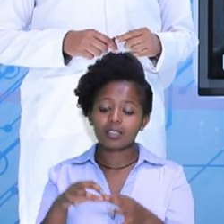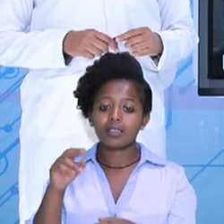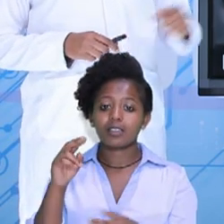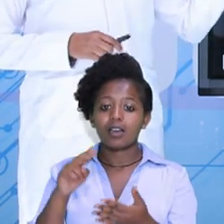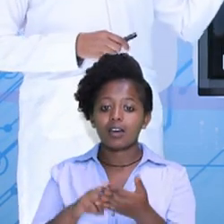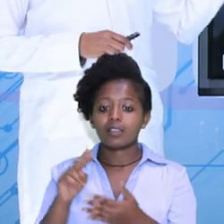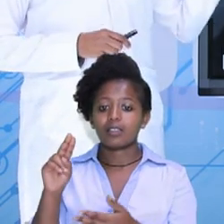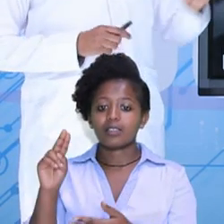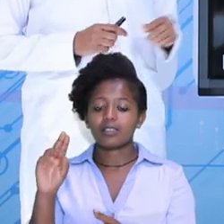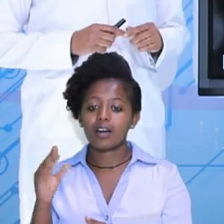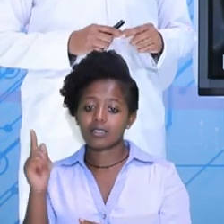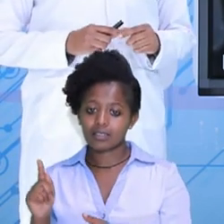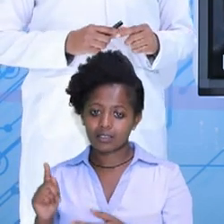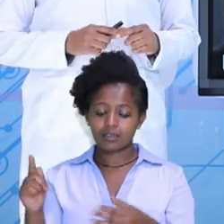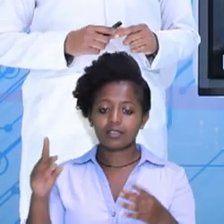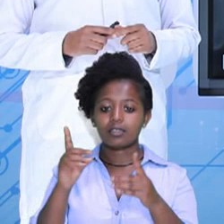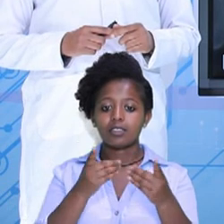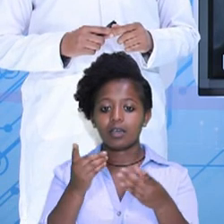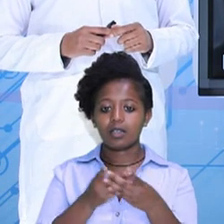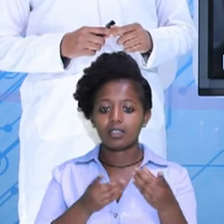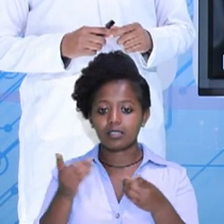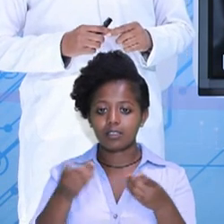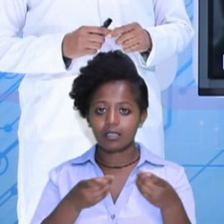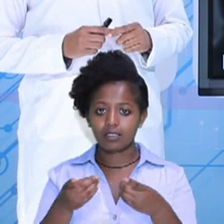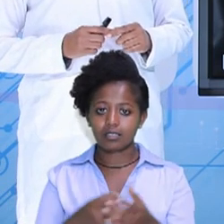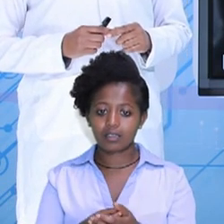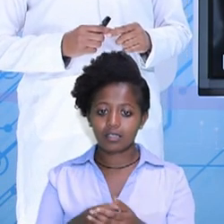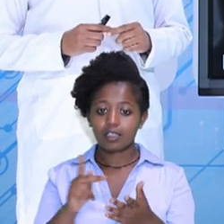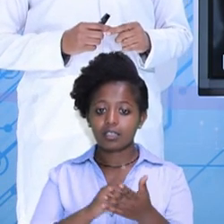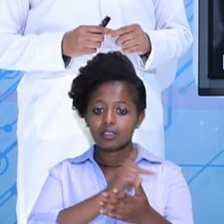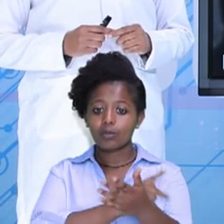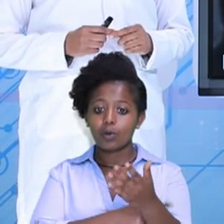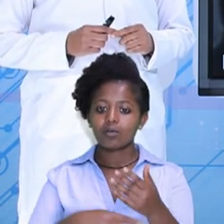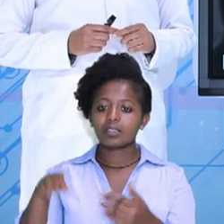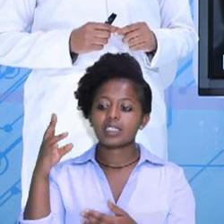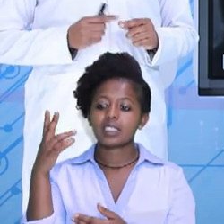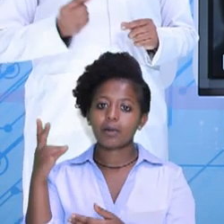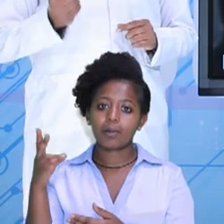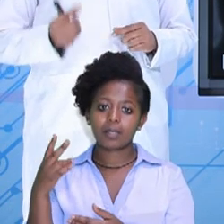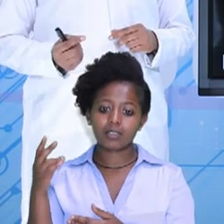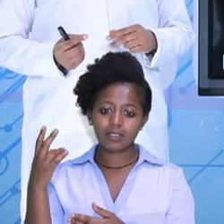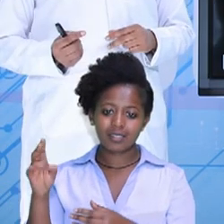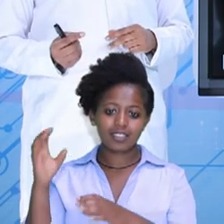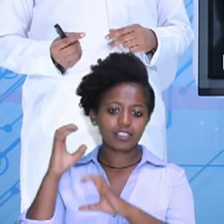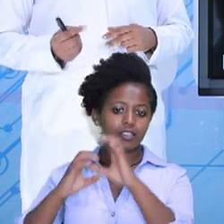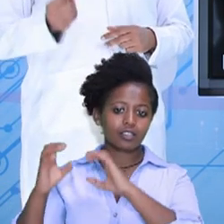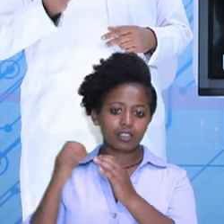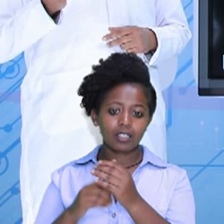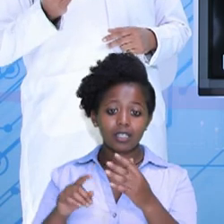dynasty. The Manchu dynasty took political power in the 17th century. Starting